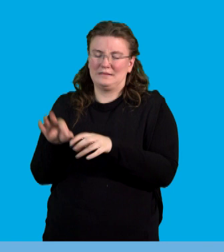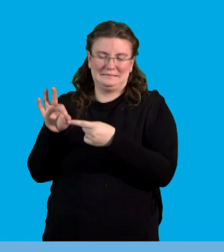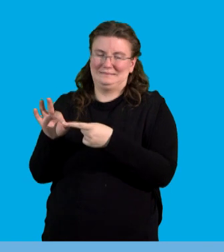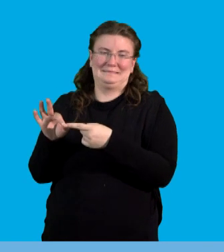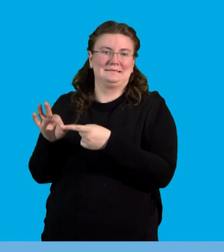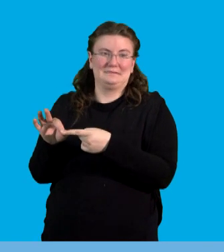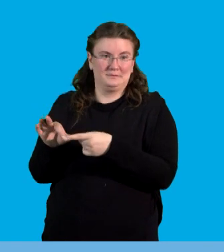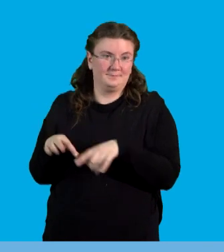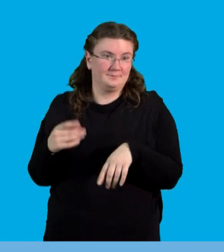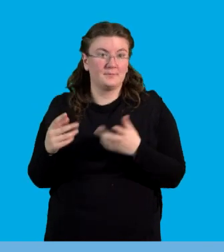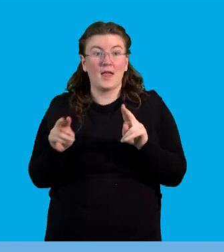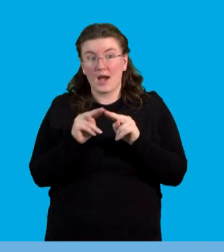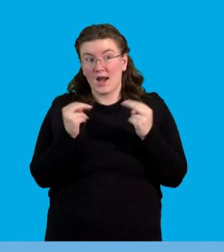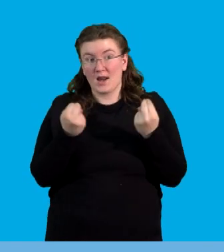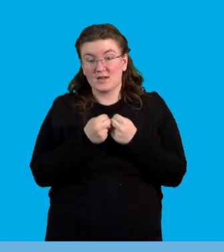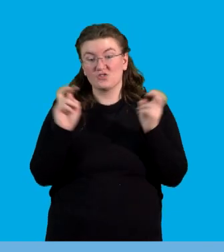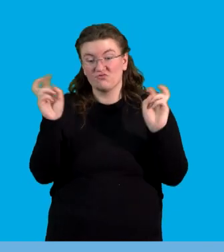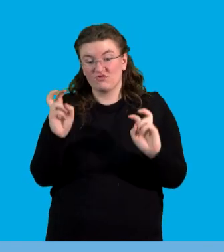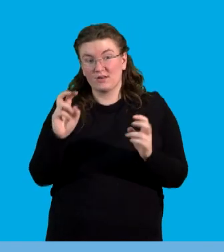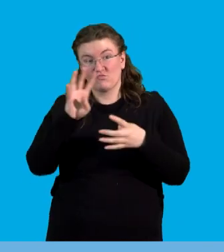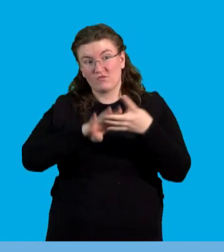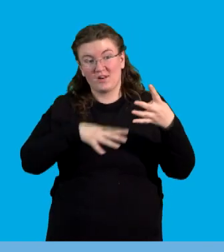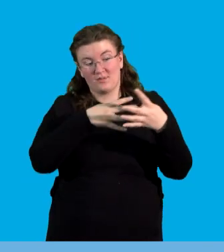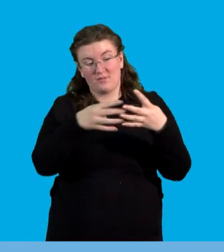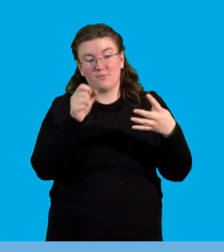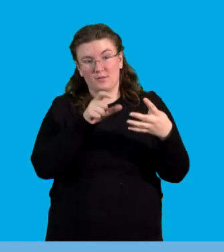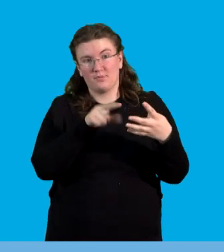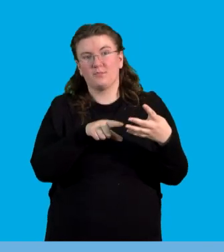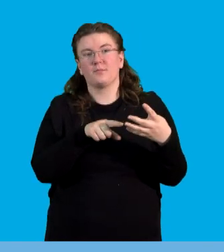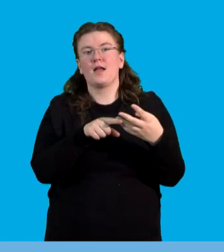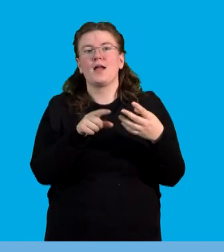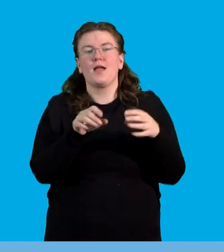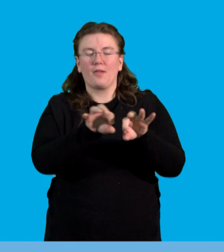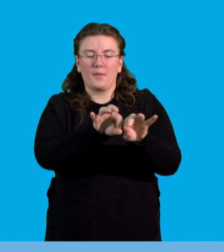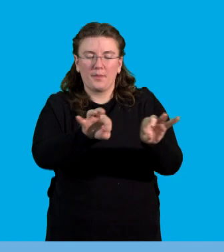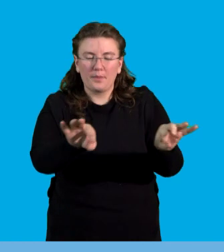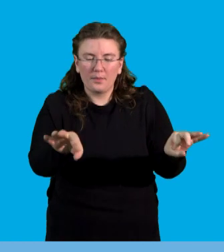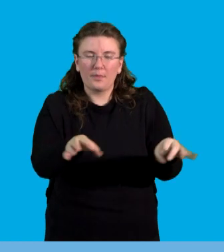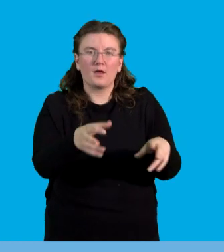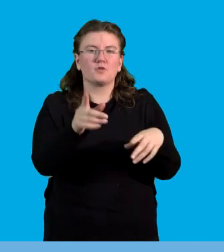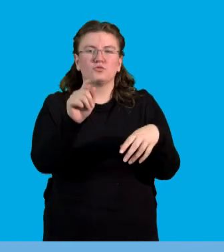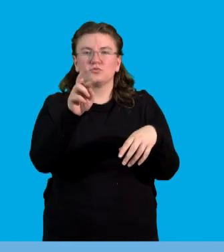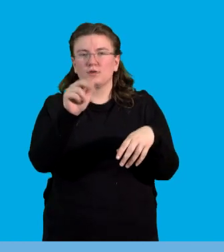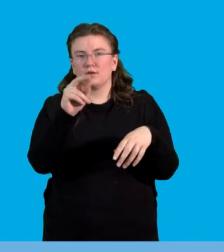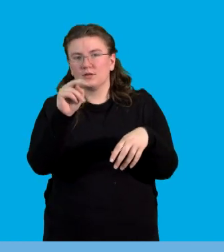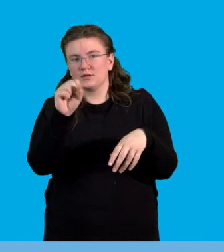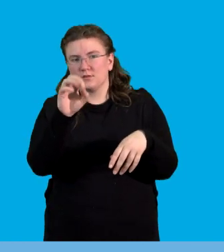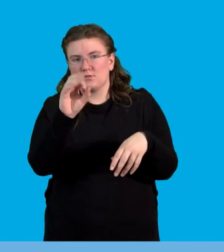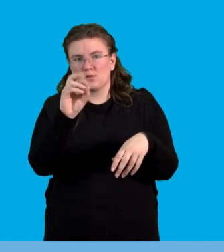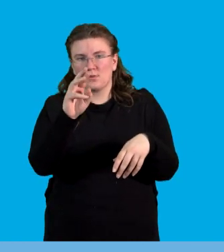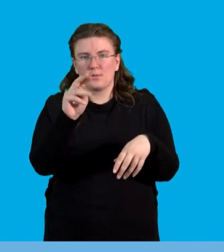then the national electricity grid, that's now the network of cables, pylons, and transformers which